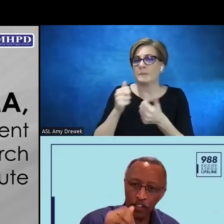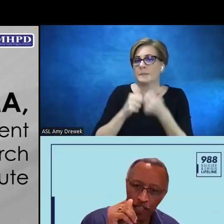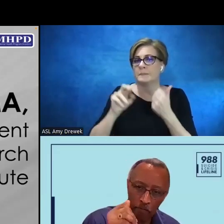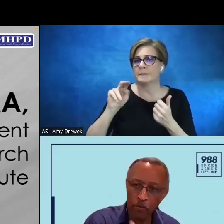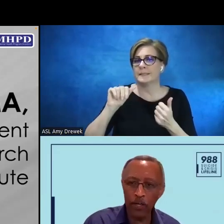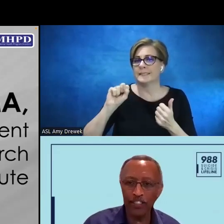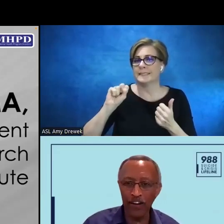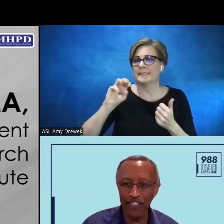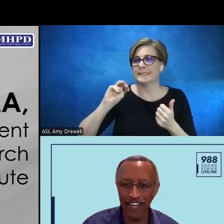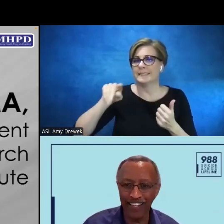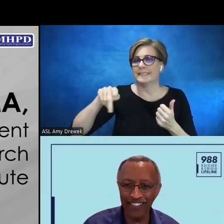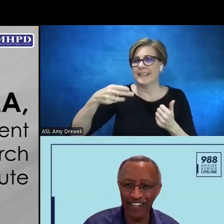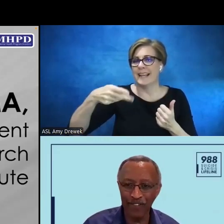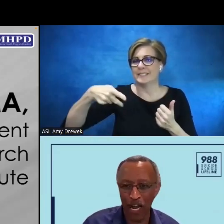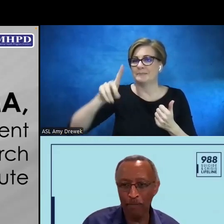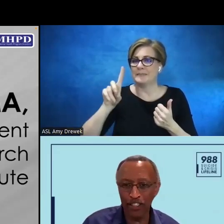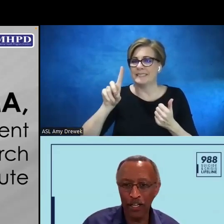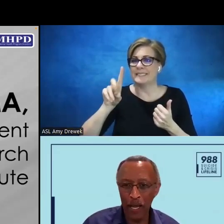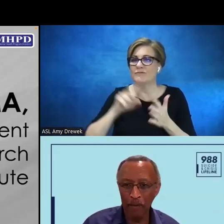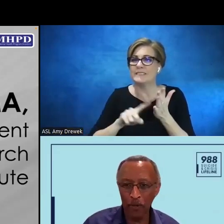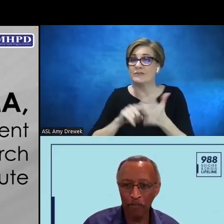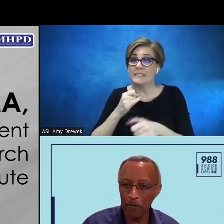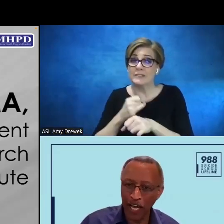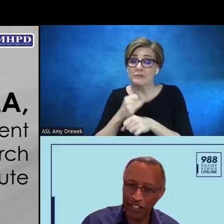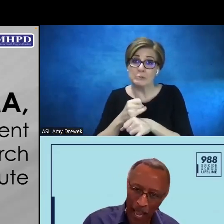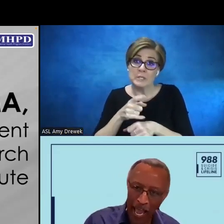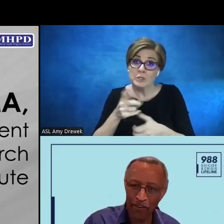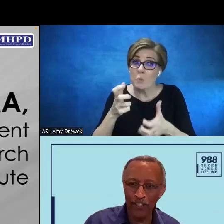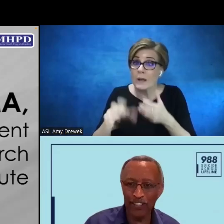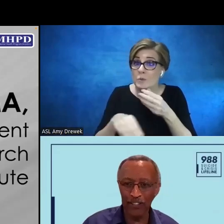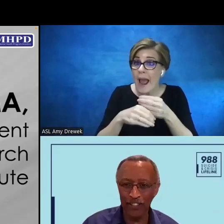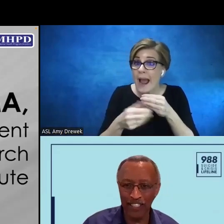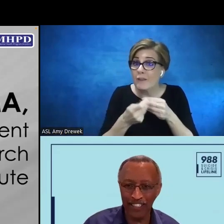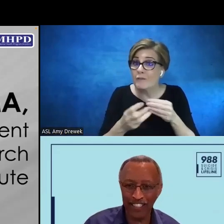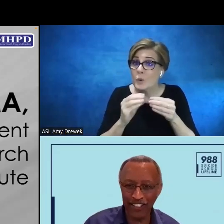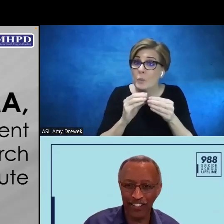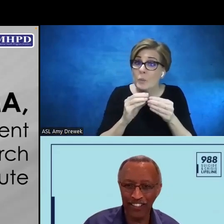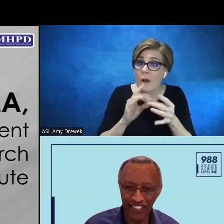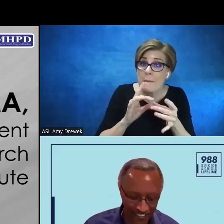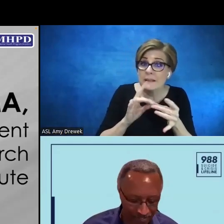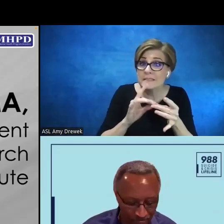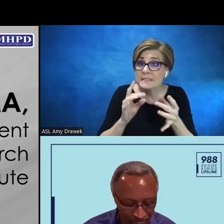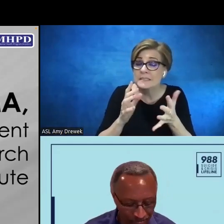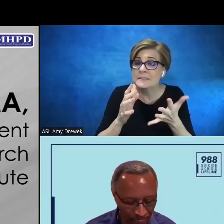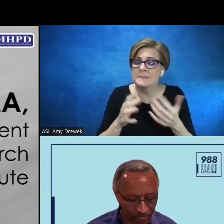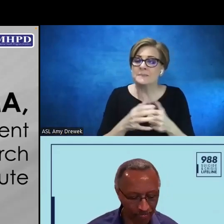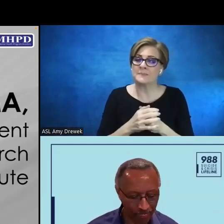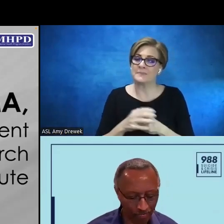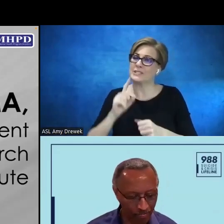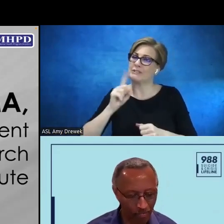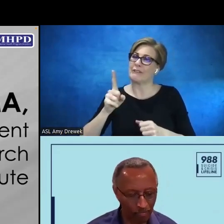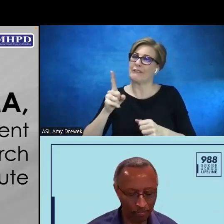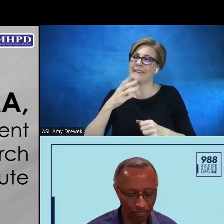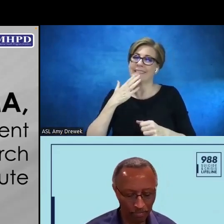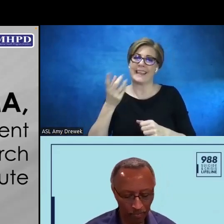you'll just say a few words on comments and whatever you'd like to add on to this discussion. Sure. Thank you so much,